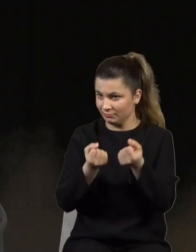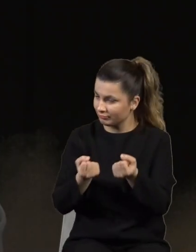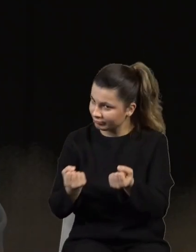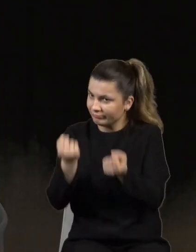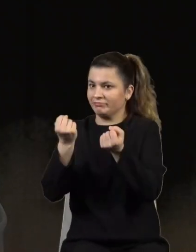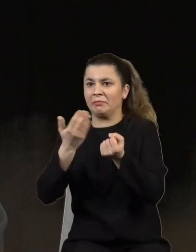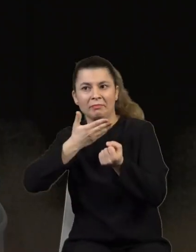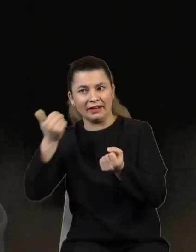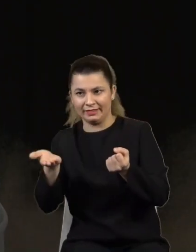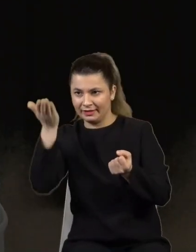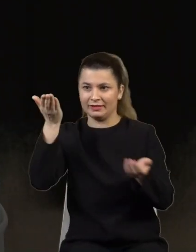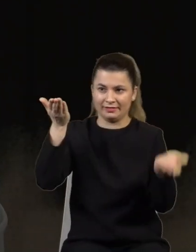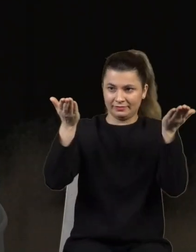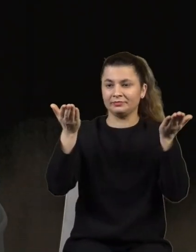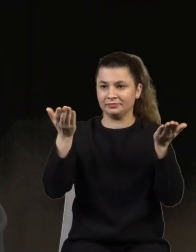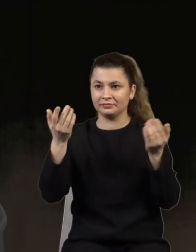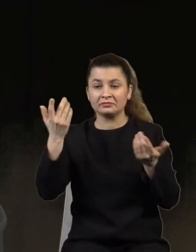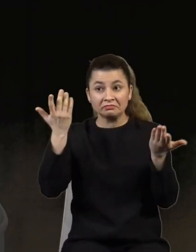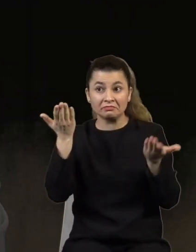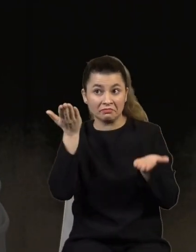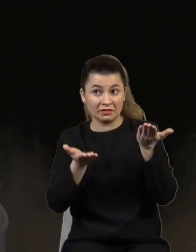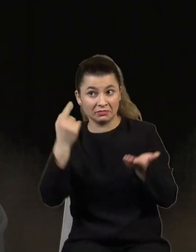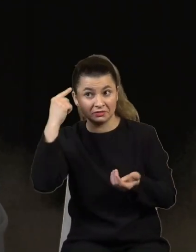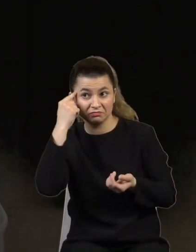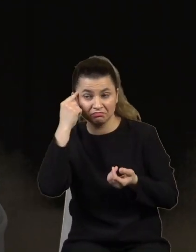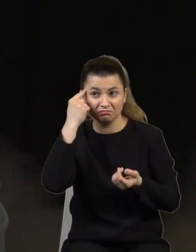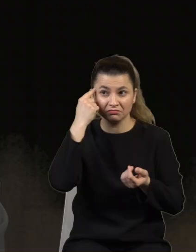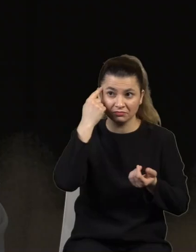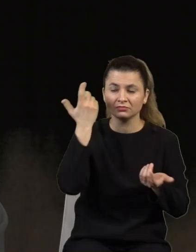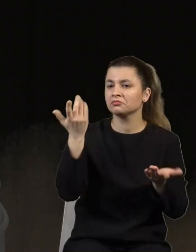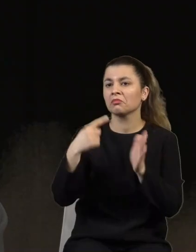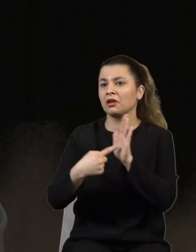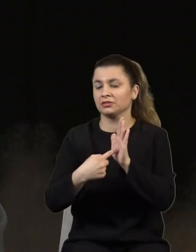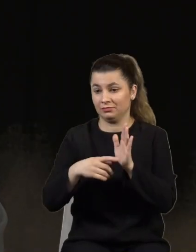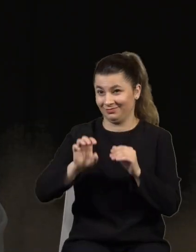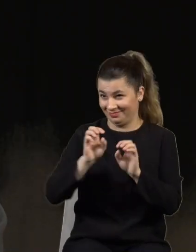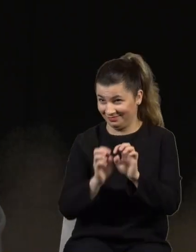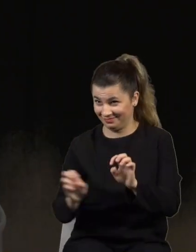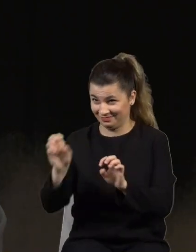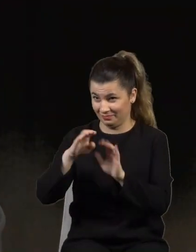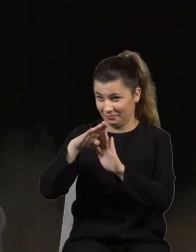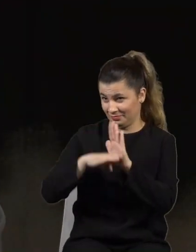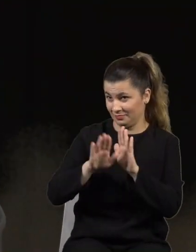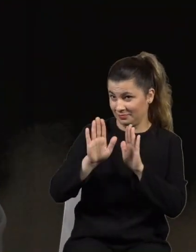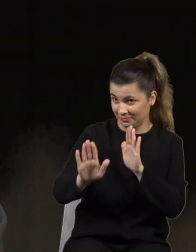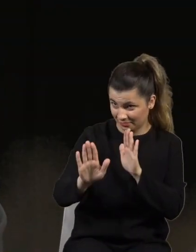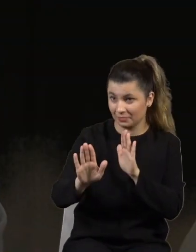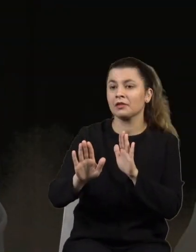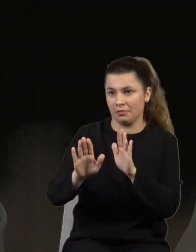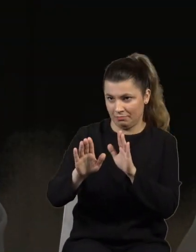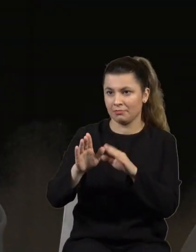solution within regional operational programs? Even now, I recognize more and more